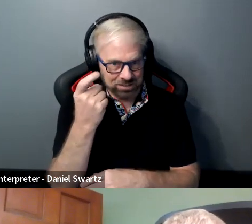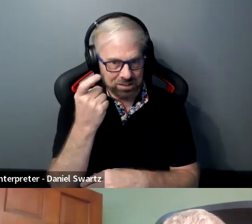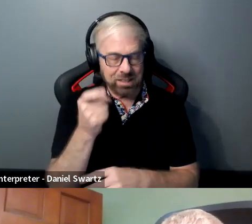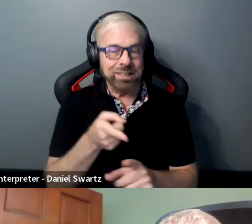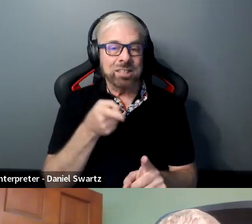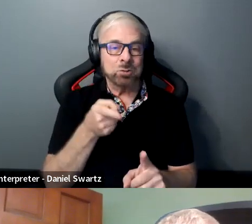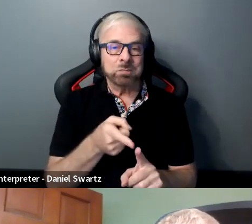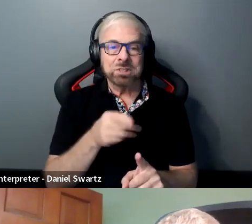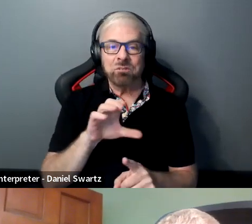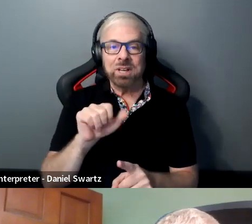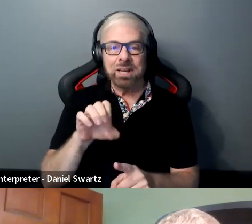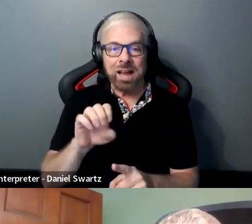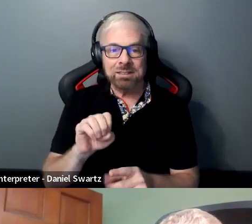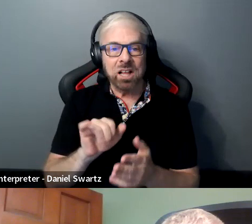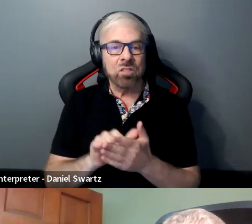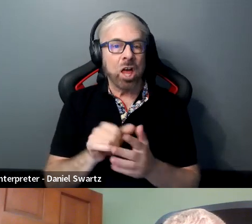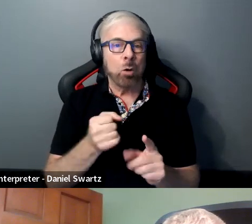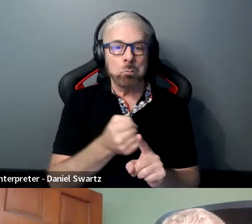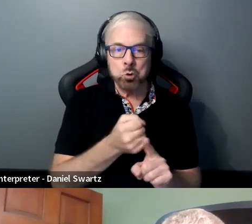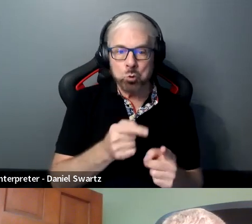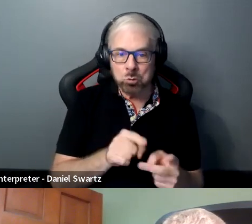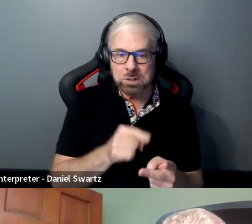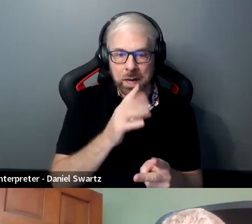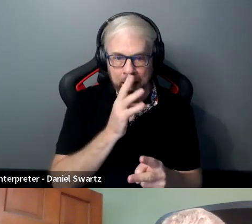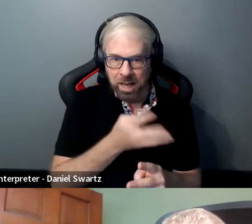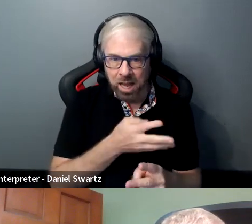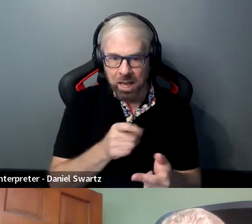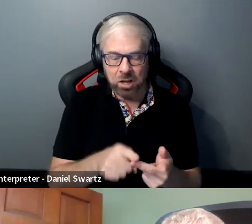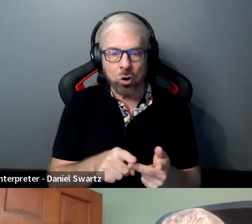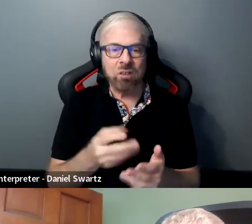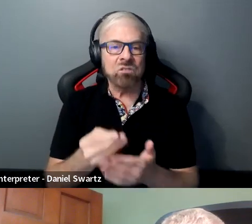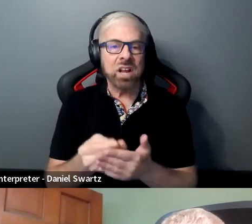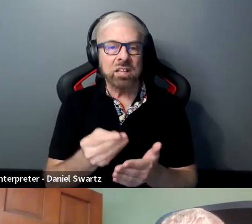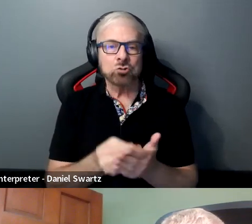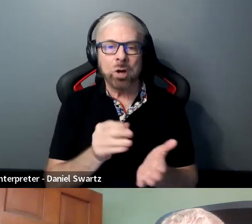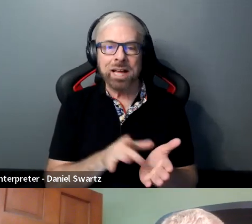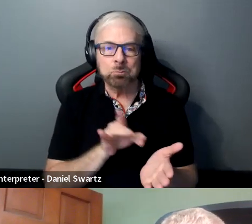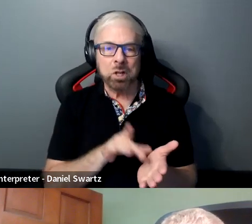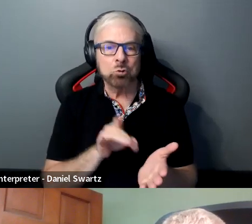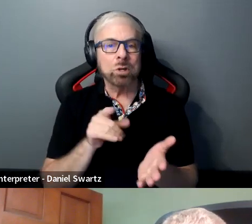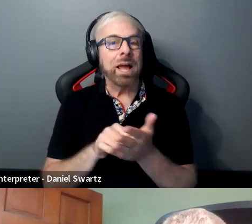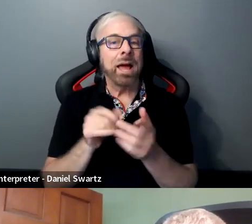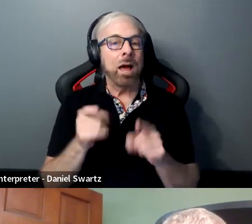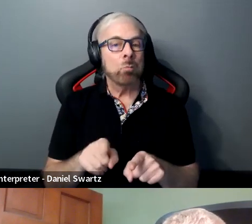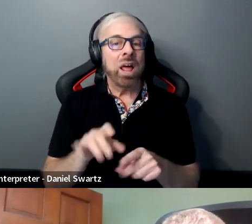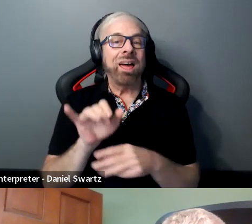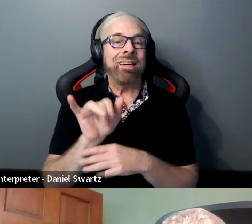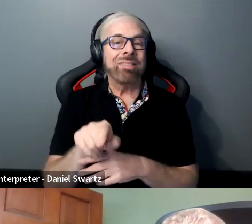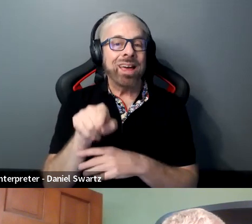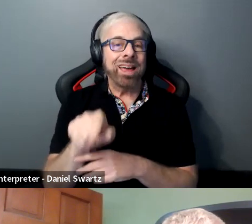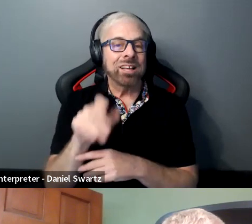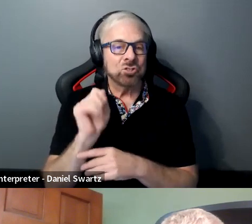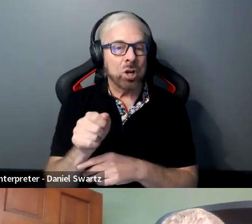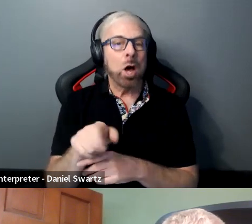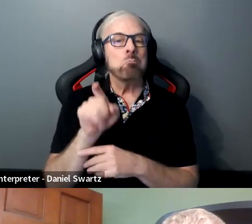particular case there is abuse, neglect, or financial exploitation going on, that judge must refer